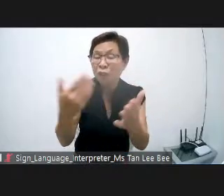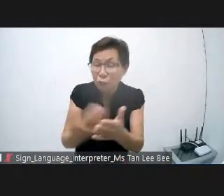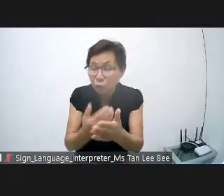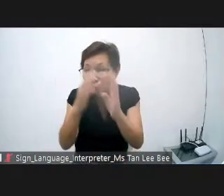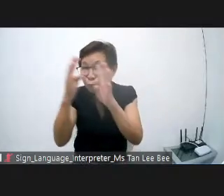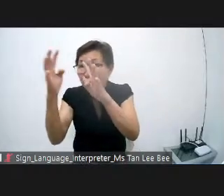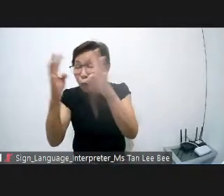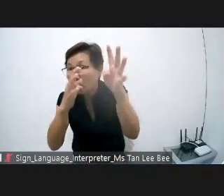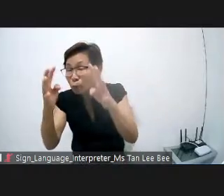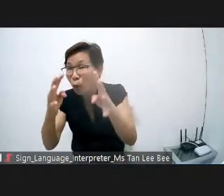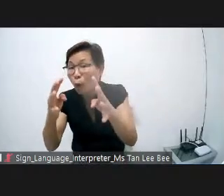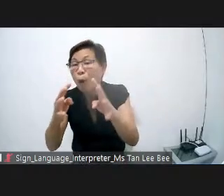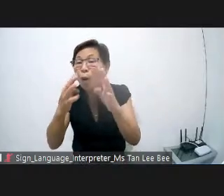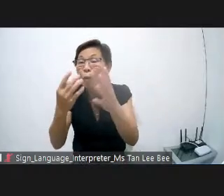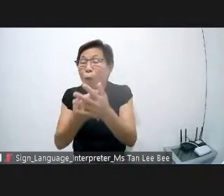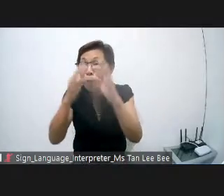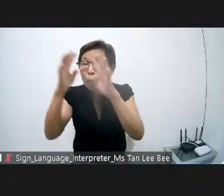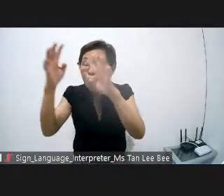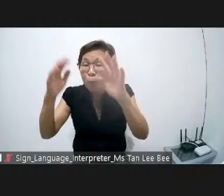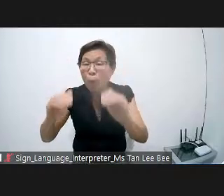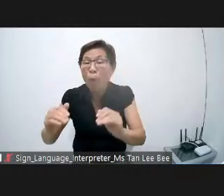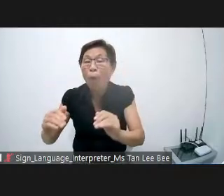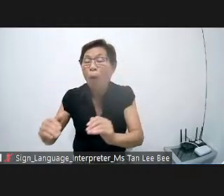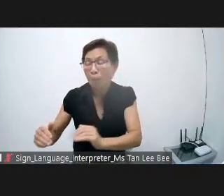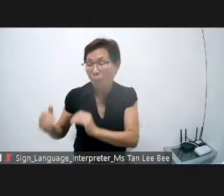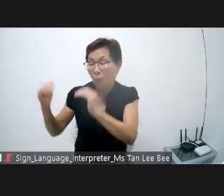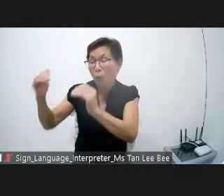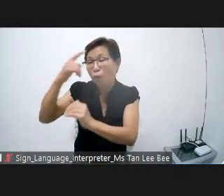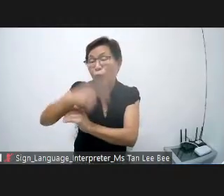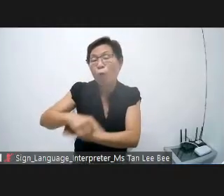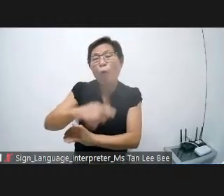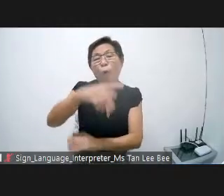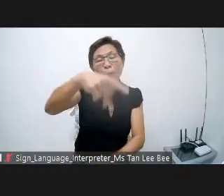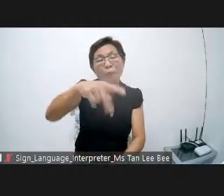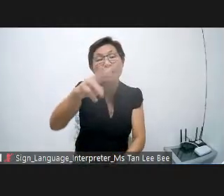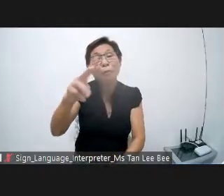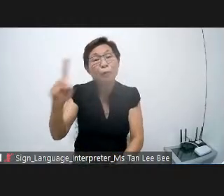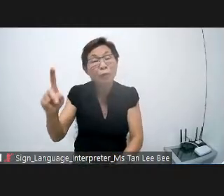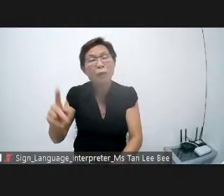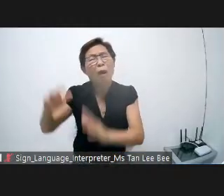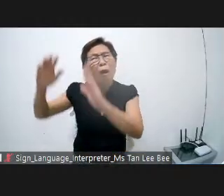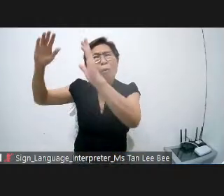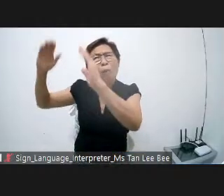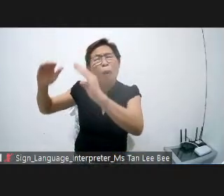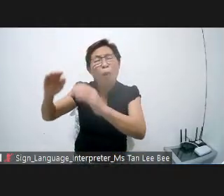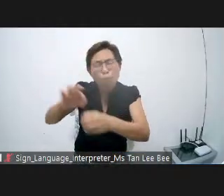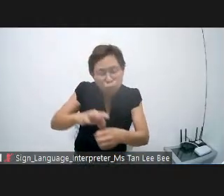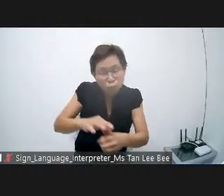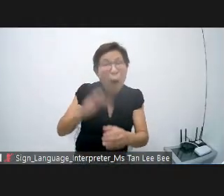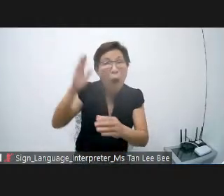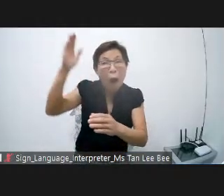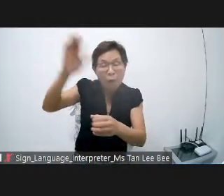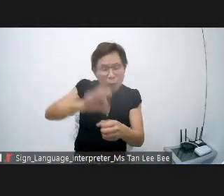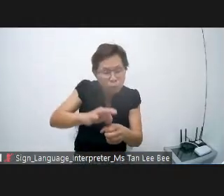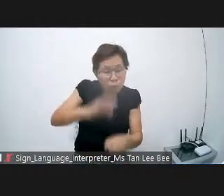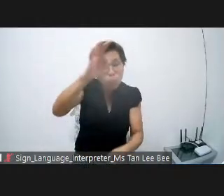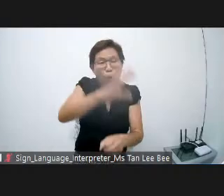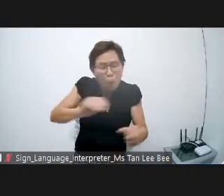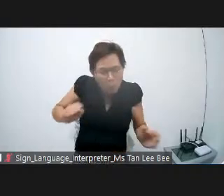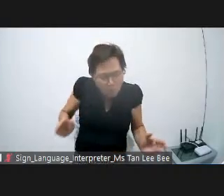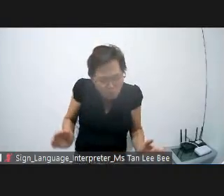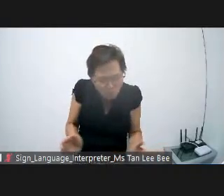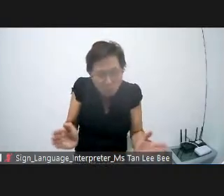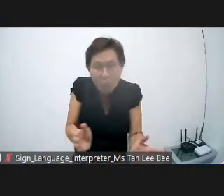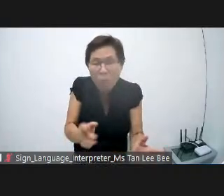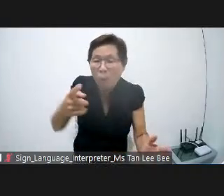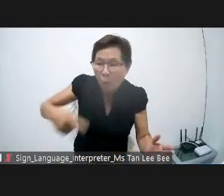with disabilities, which is expected to instill inspiration and motivation among